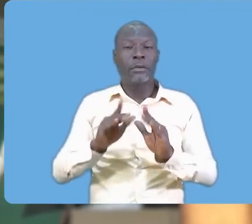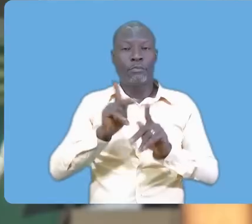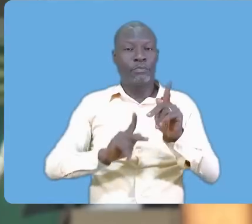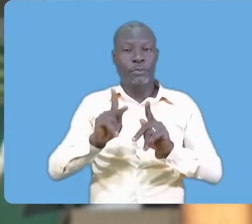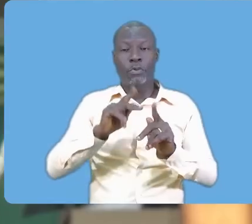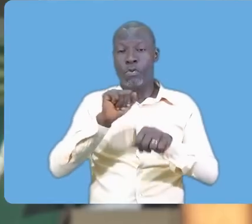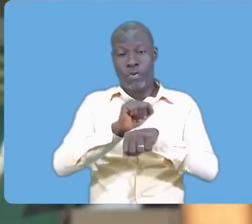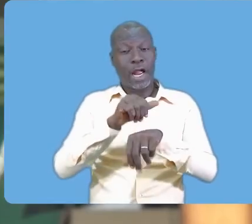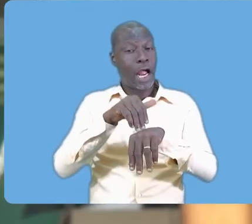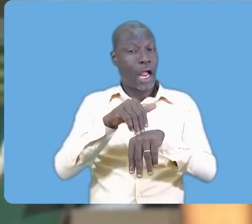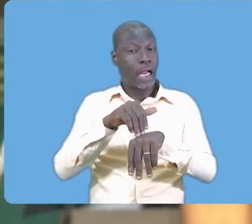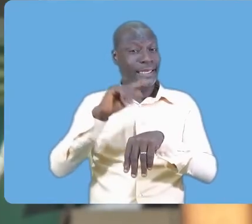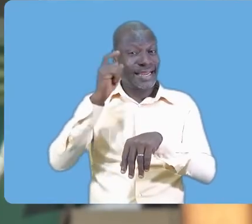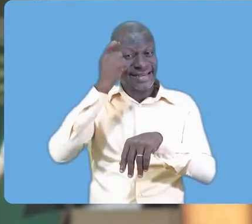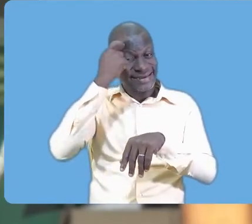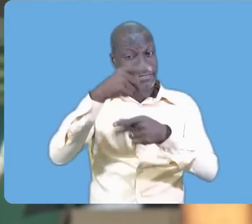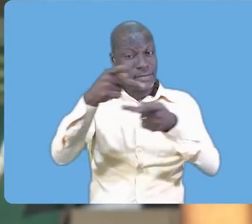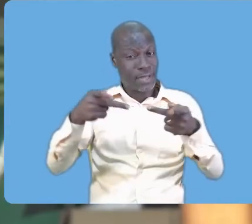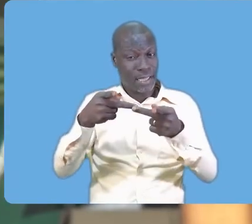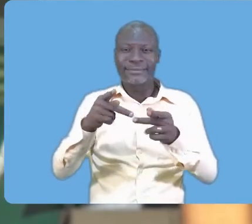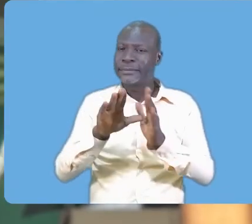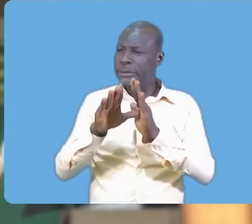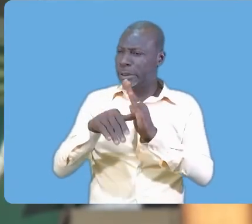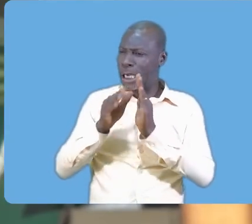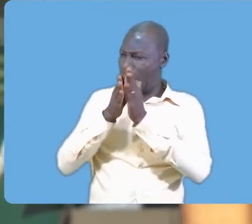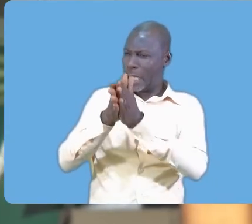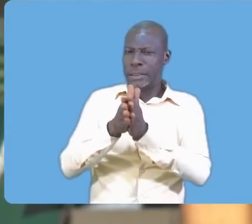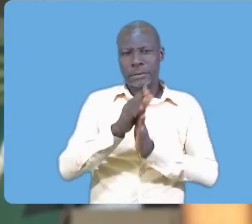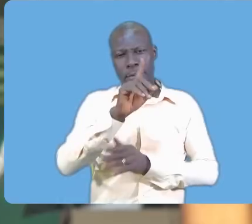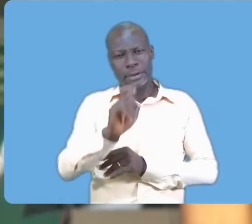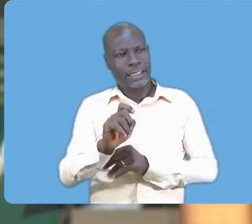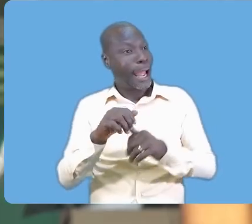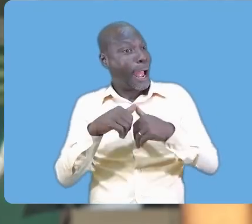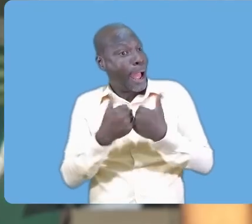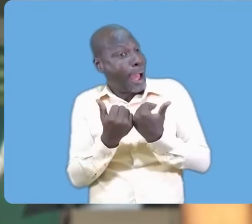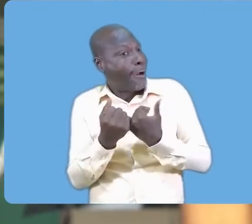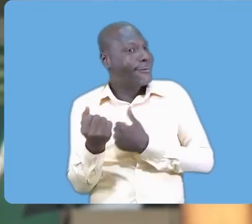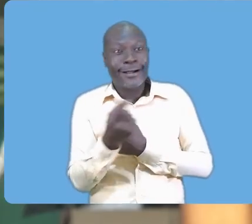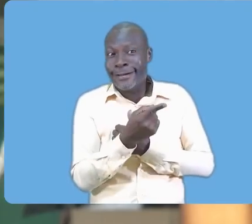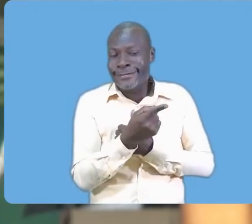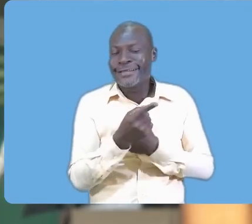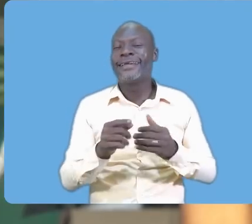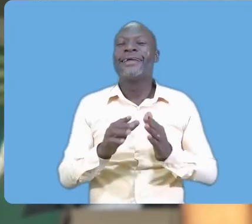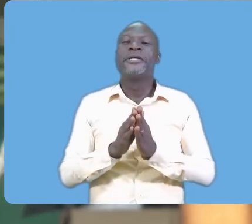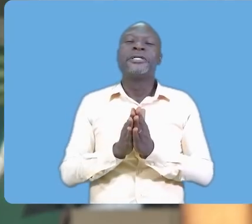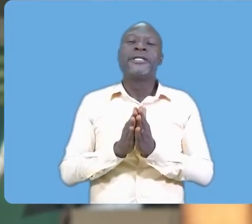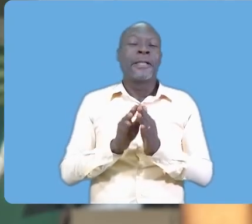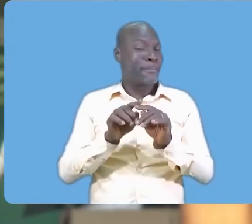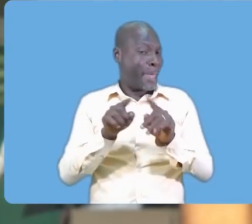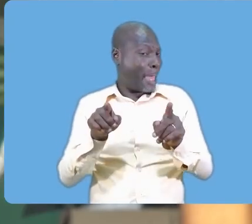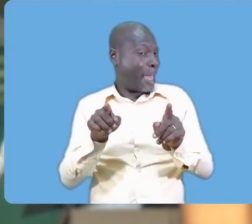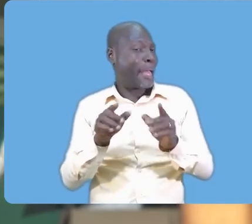eye amanyosam na meba bisa omo se na omo ho etesen